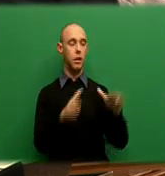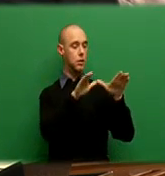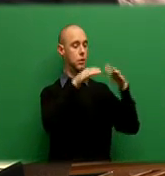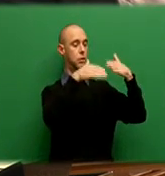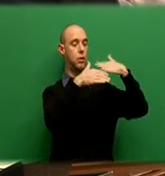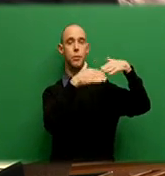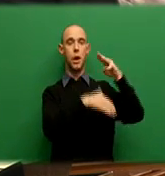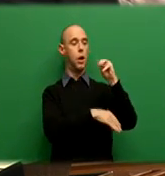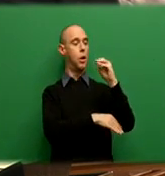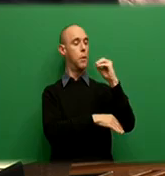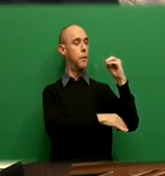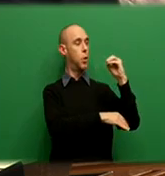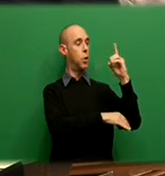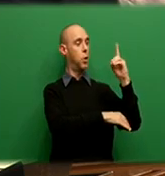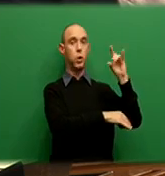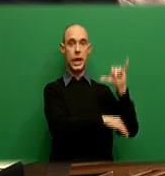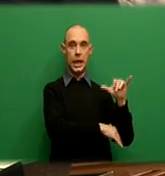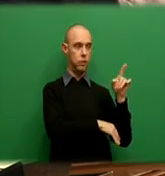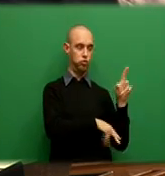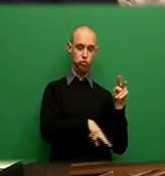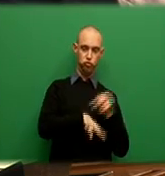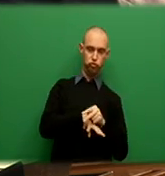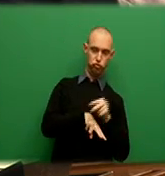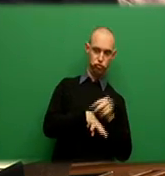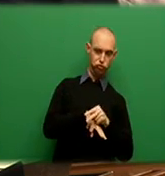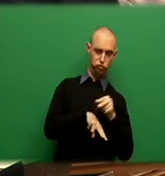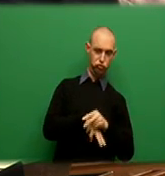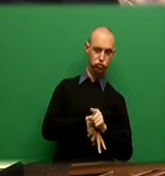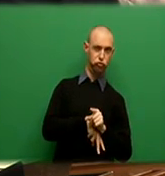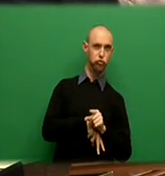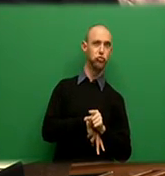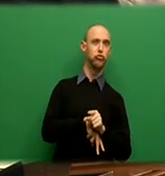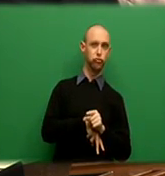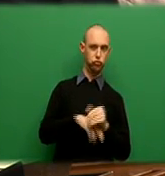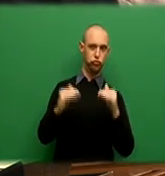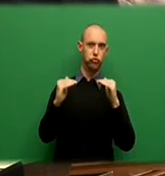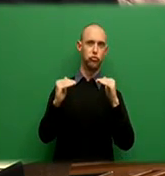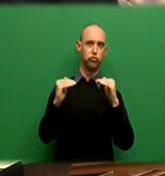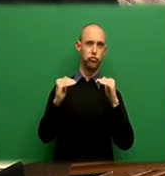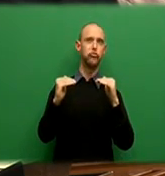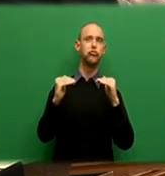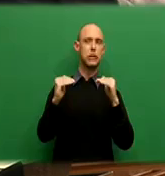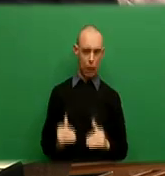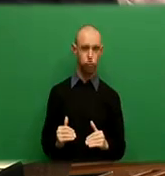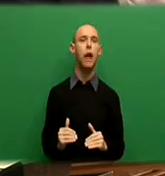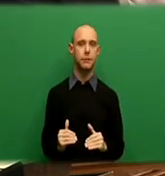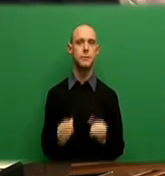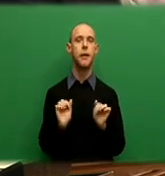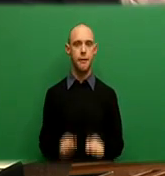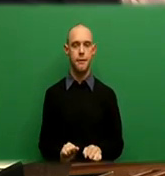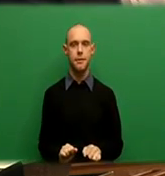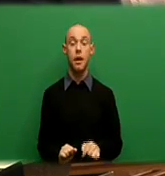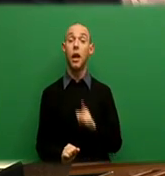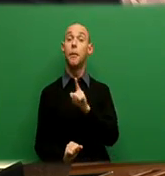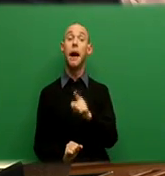us on review for a possible downgrade. Given that they are a notch above the others, and there is so